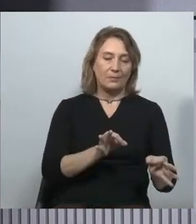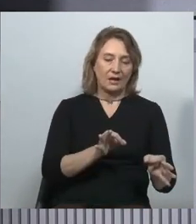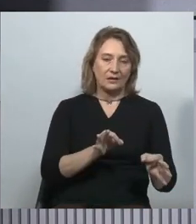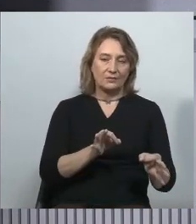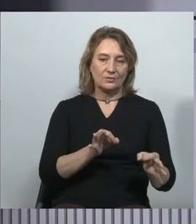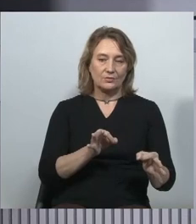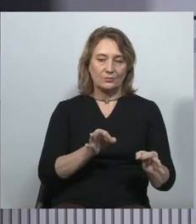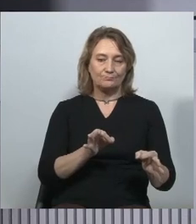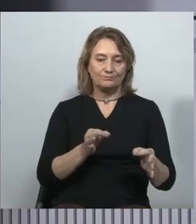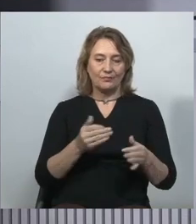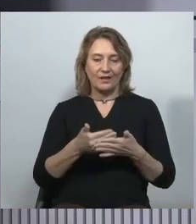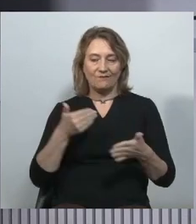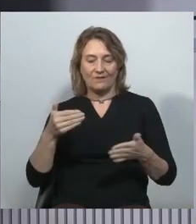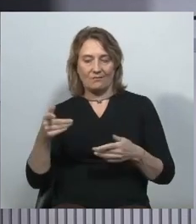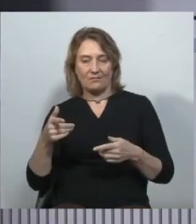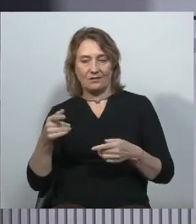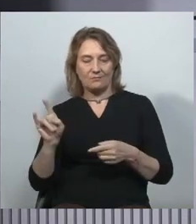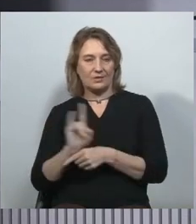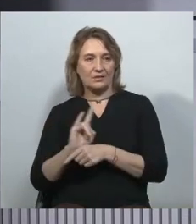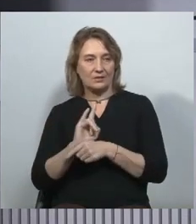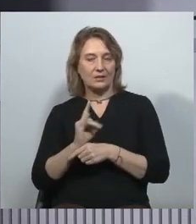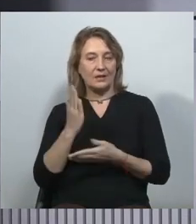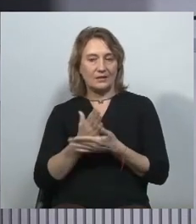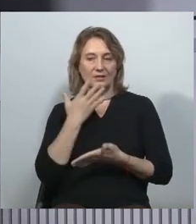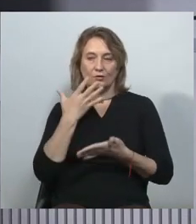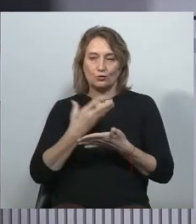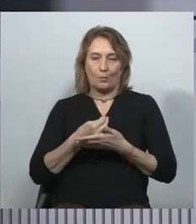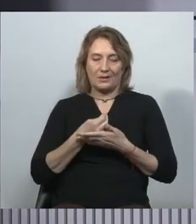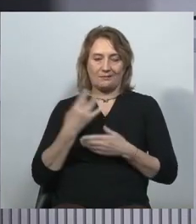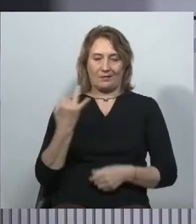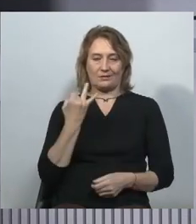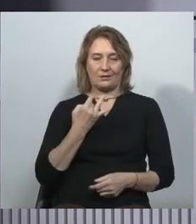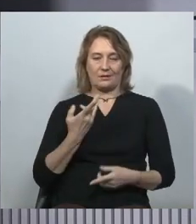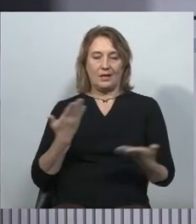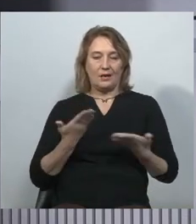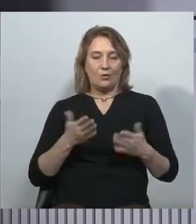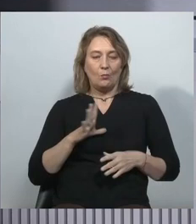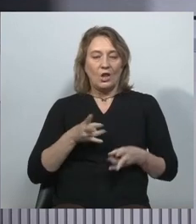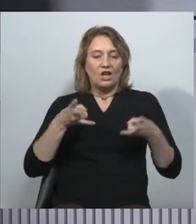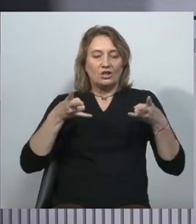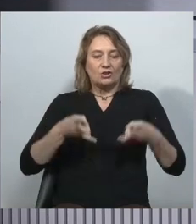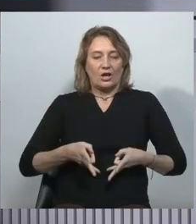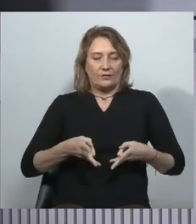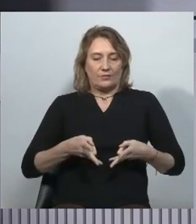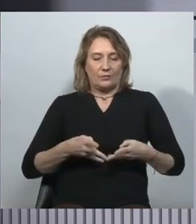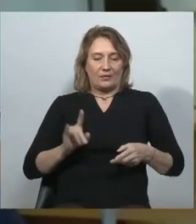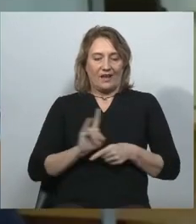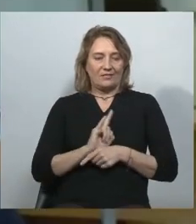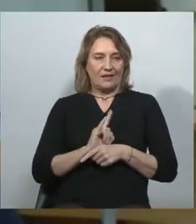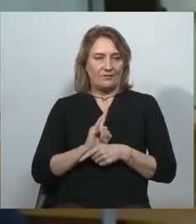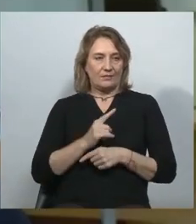the truth from disinformation? Do you have any personal story when you have become the victim of disinformation?